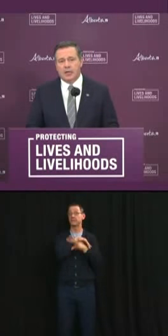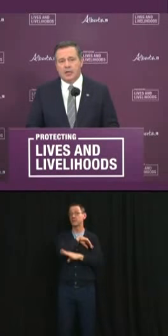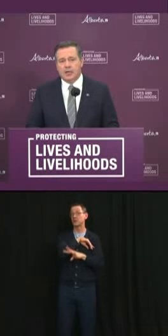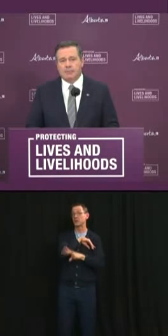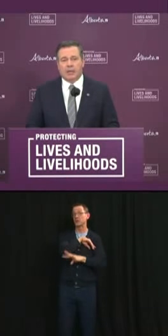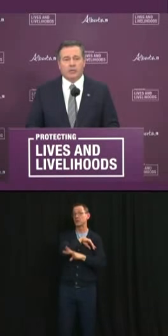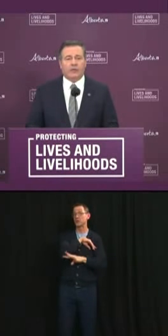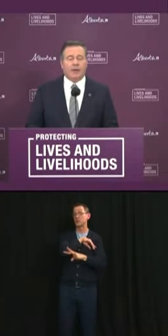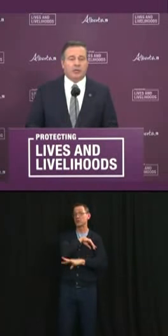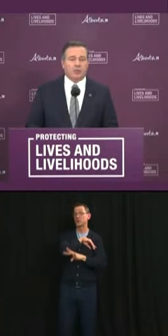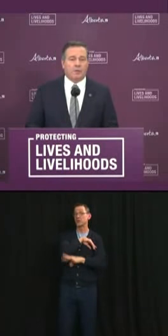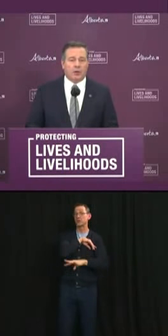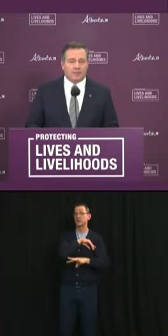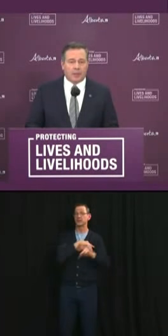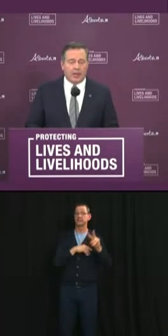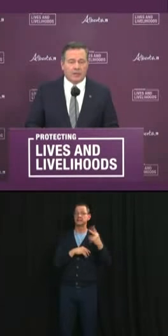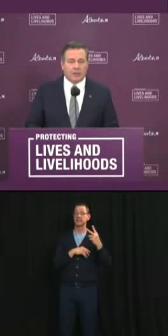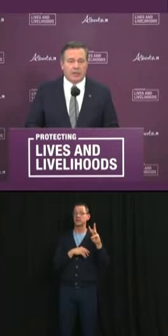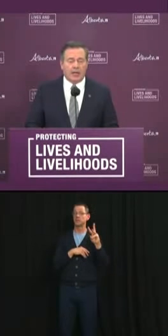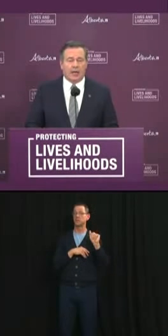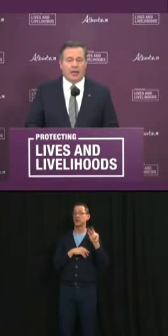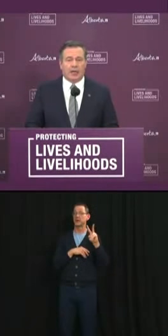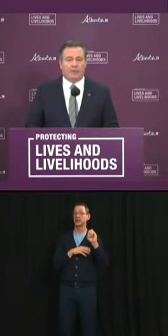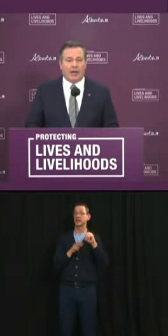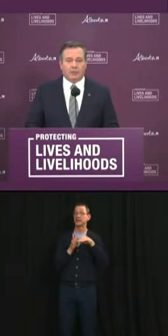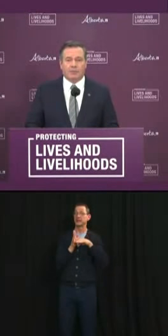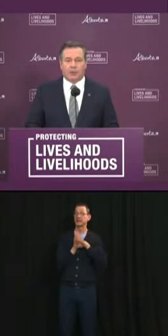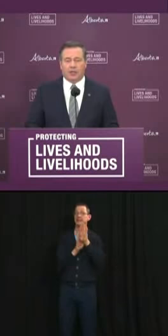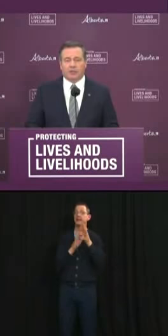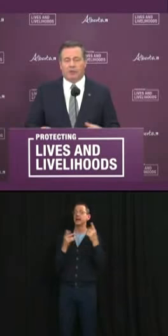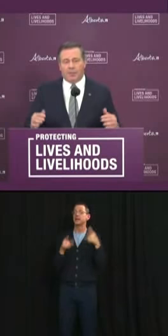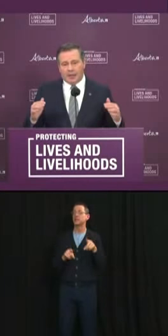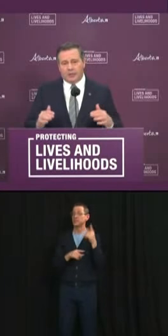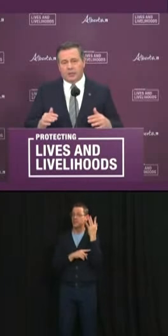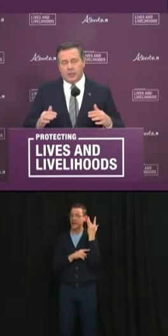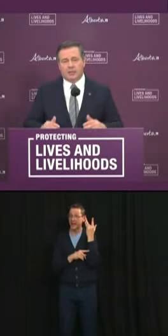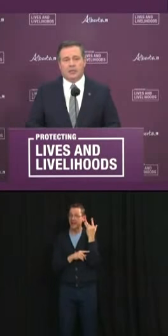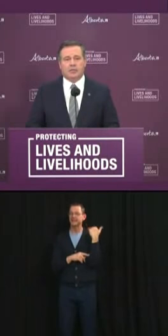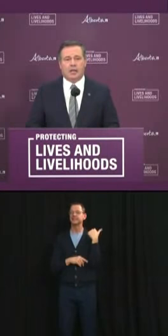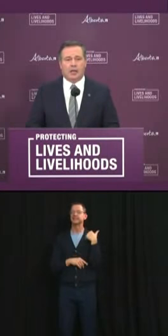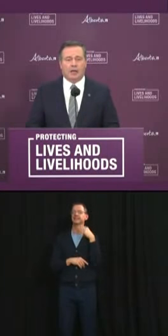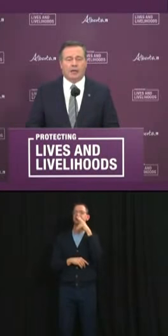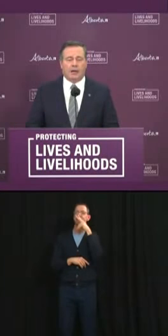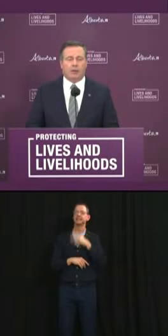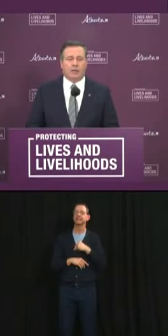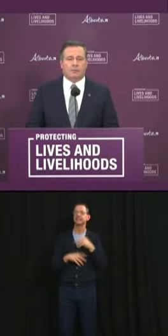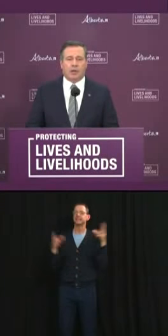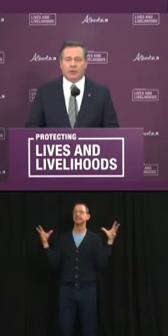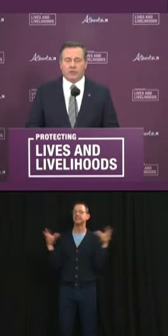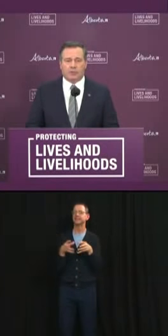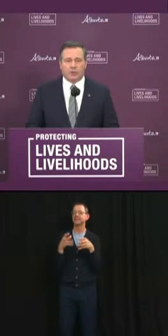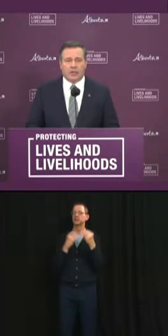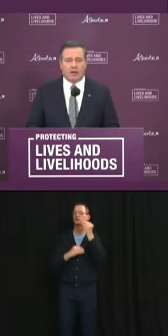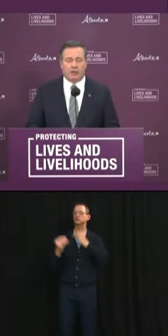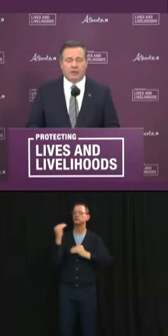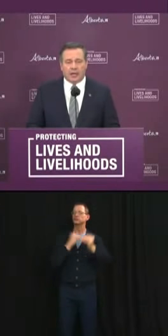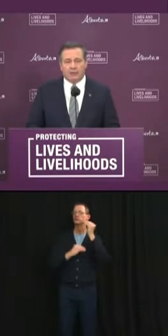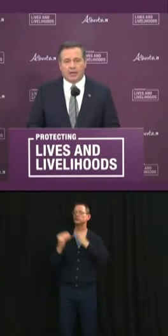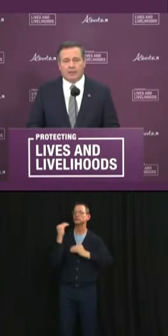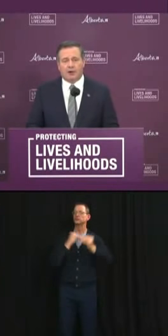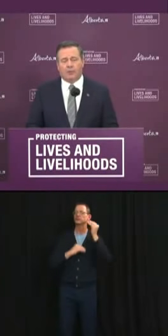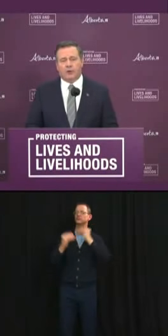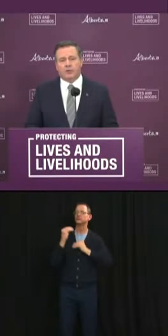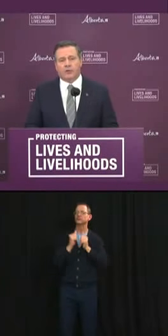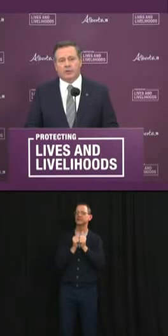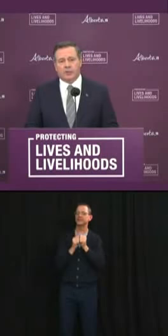province. Because of the measures we put in place and have kept in place, we managed to contain that and bring those numbers down. Thank